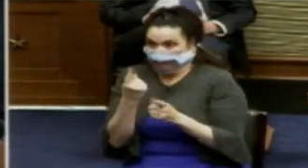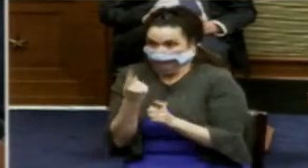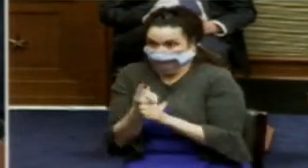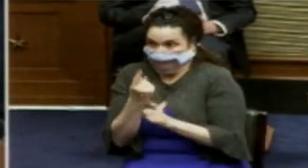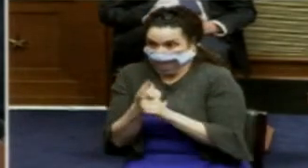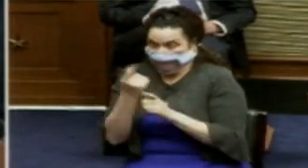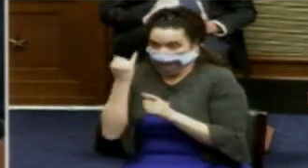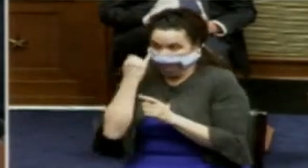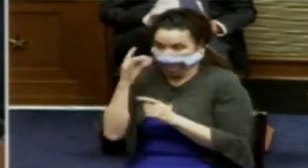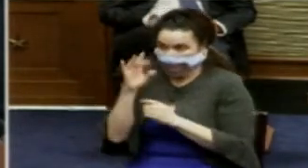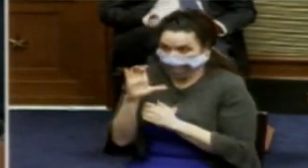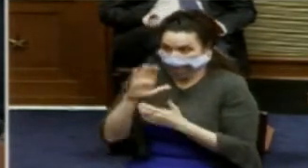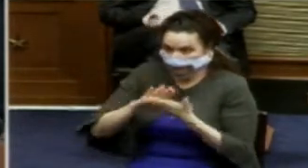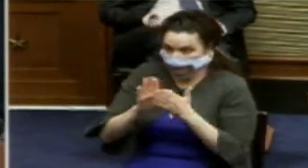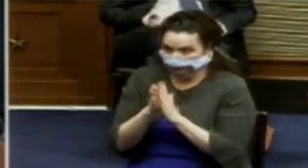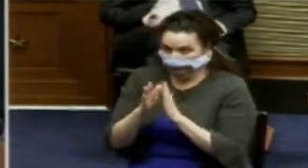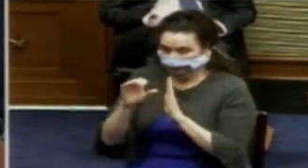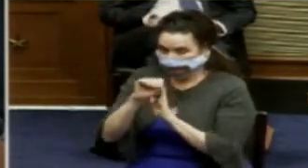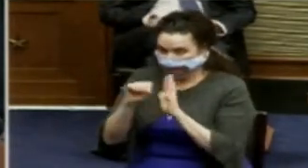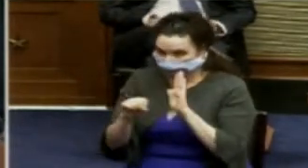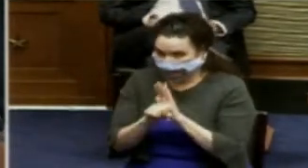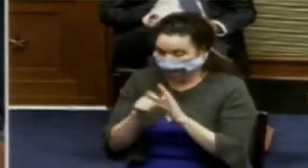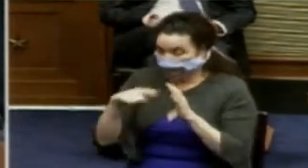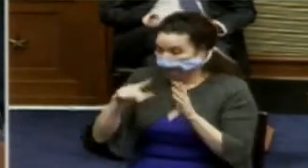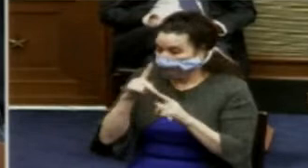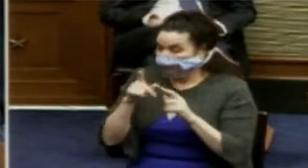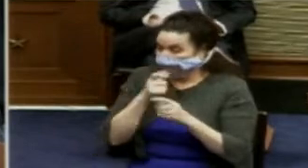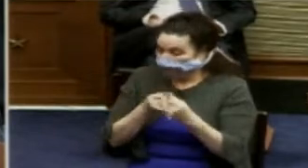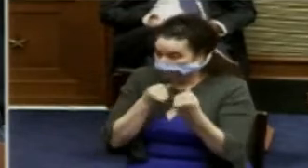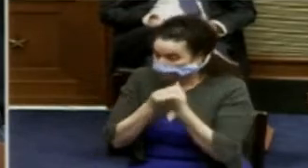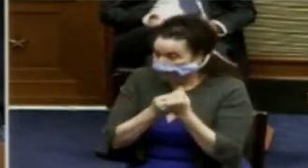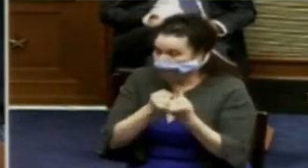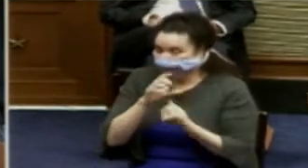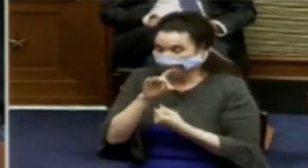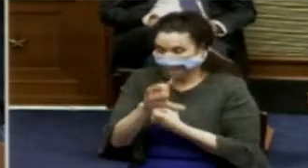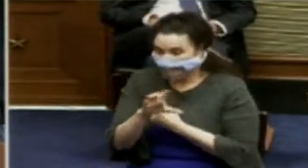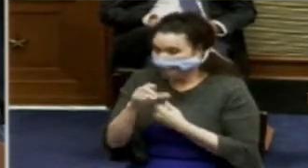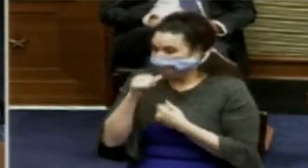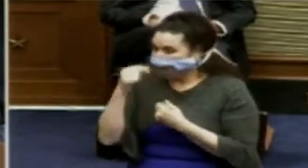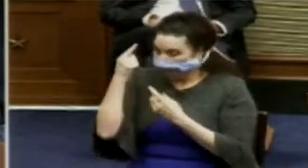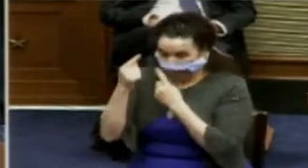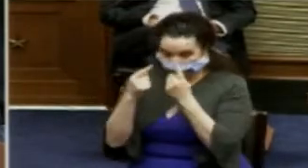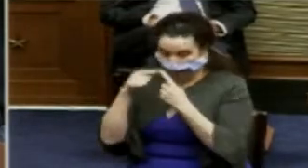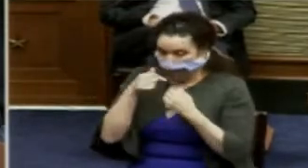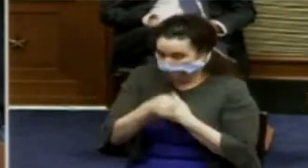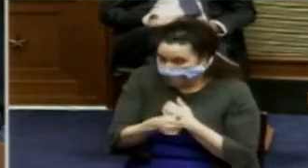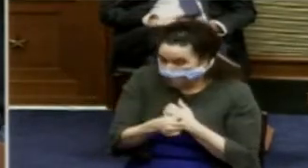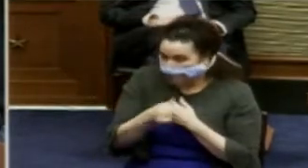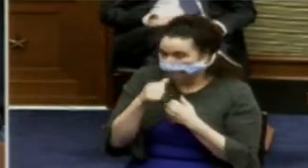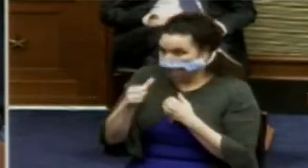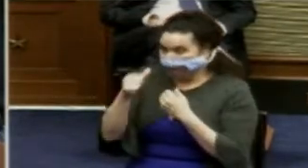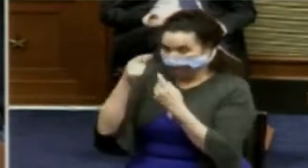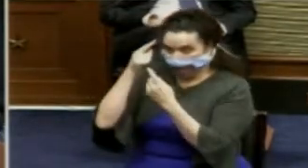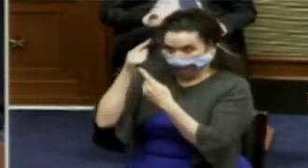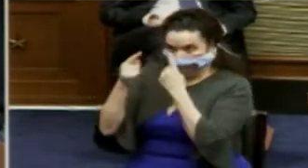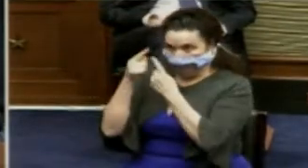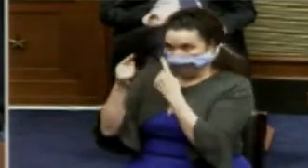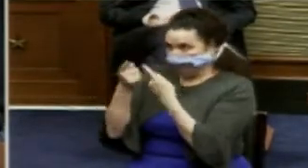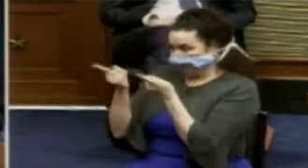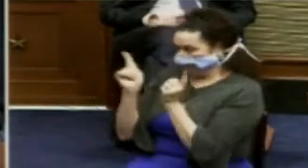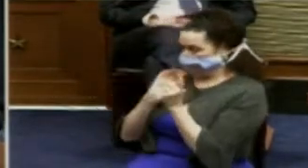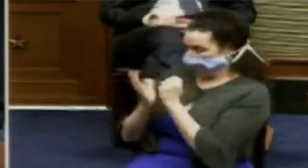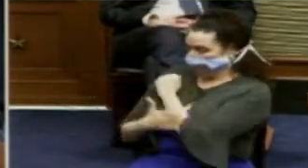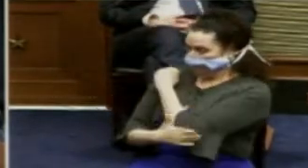D.C. statehood do no one, not themselves, not the district residents, not our nation, any favors